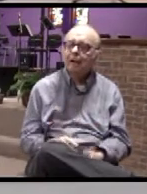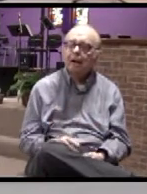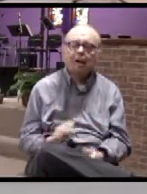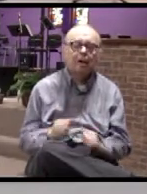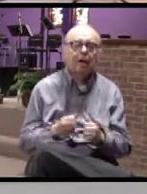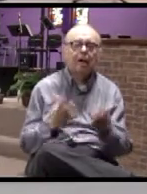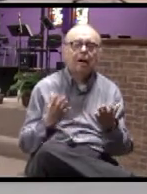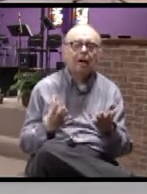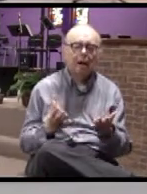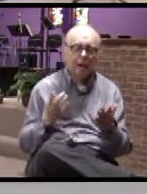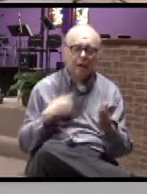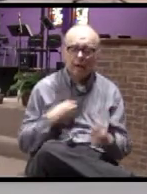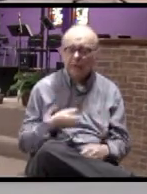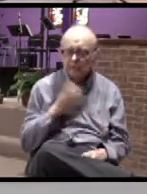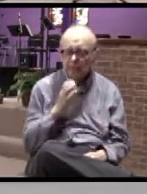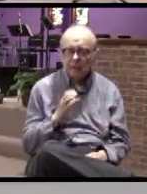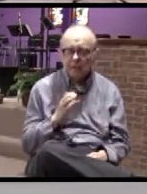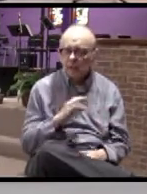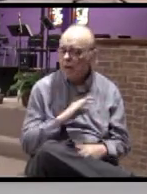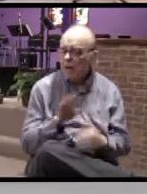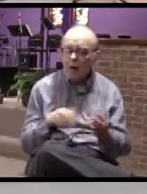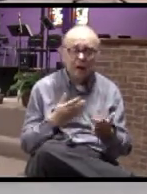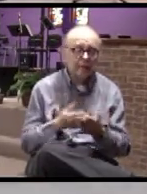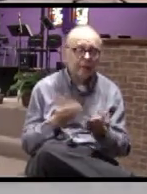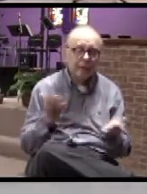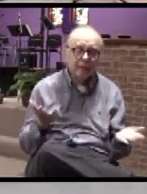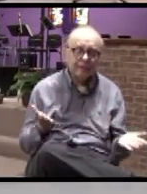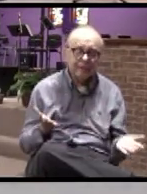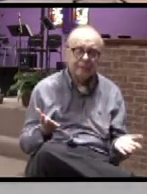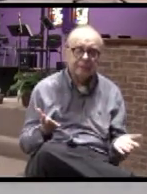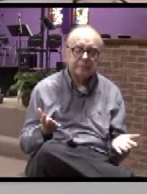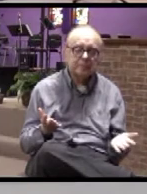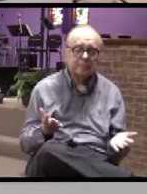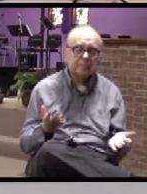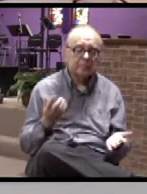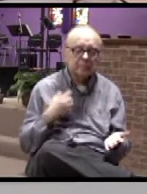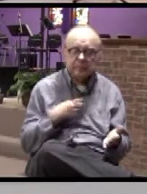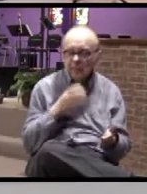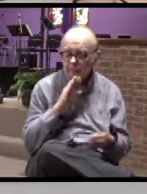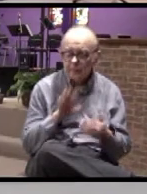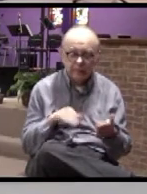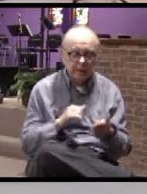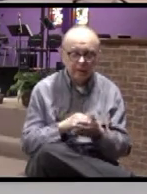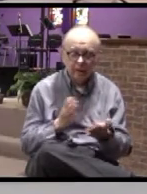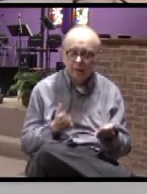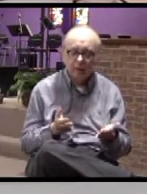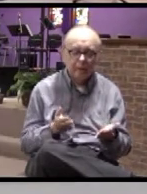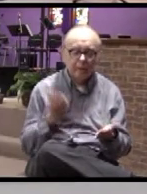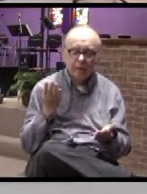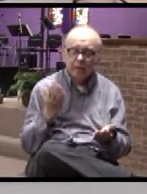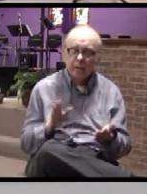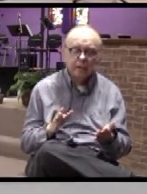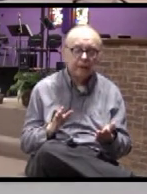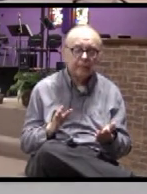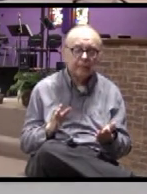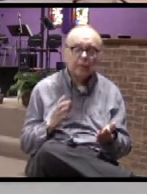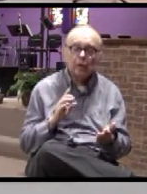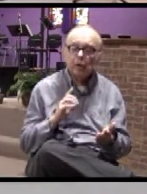How much do I have to drink? All of it. Well, what if I drink all of it? You're never going to run dry.